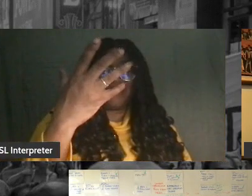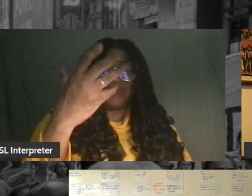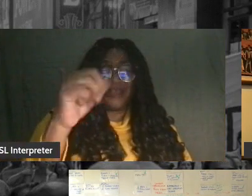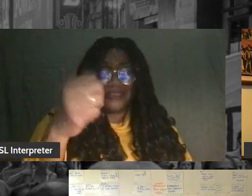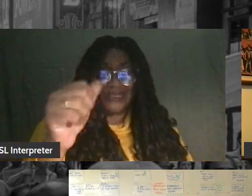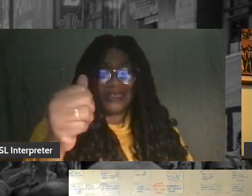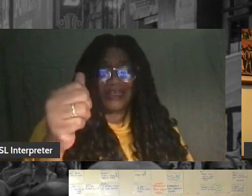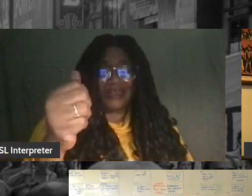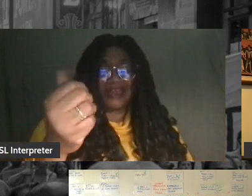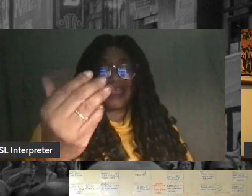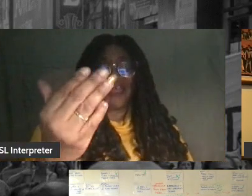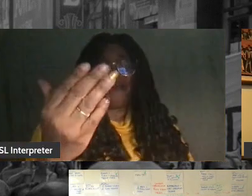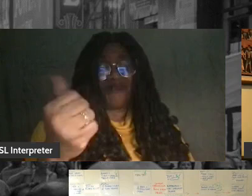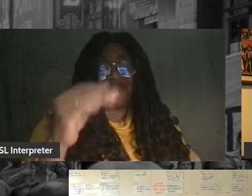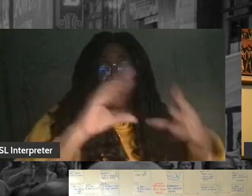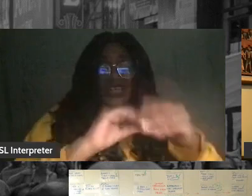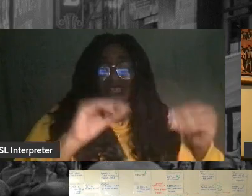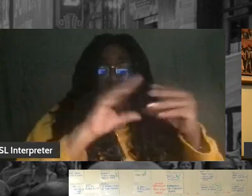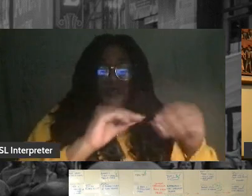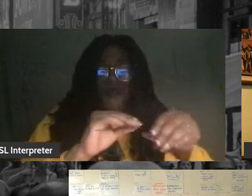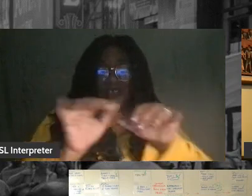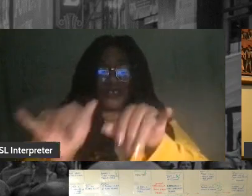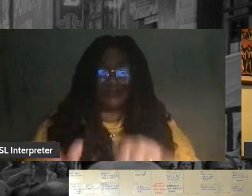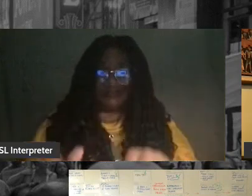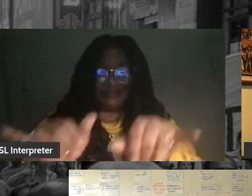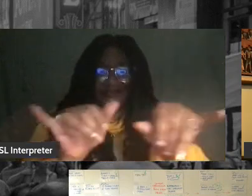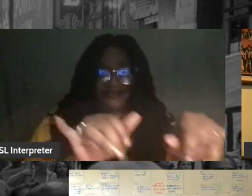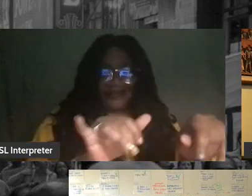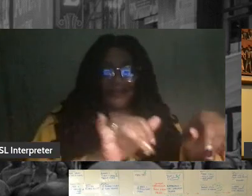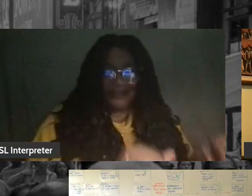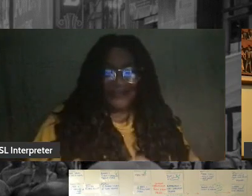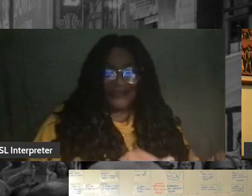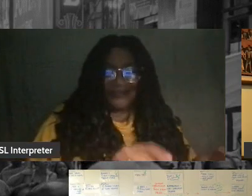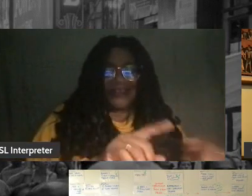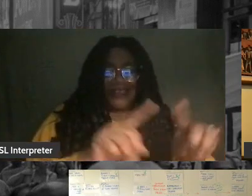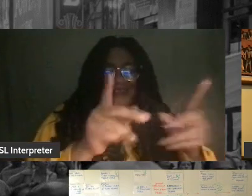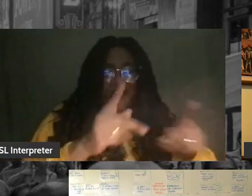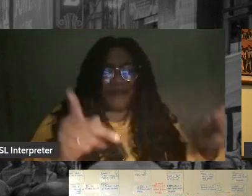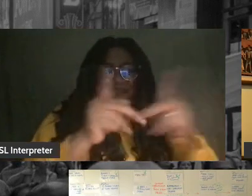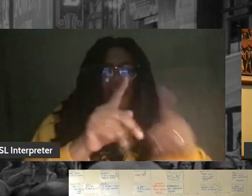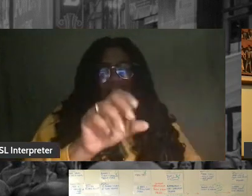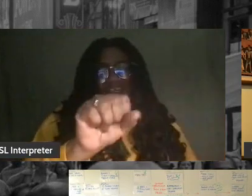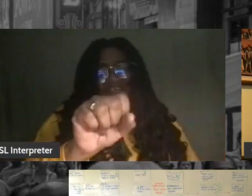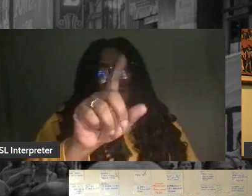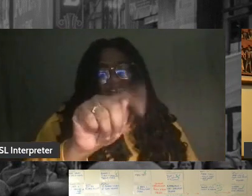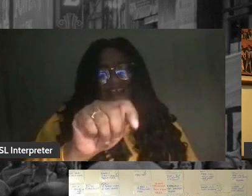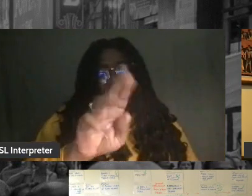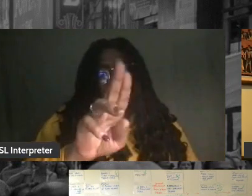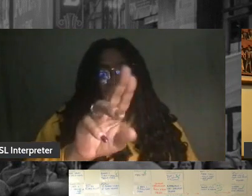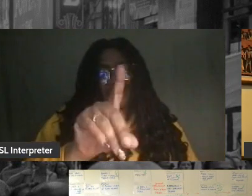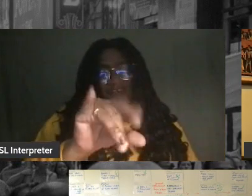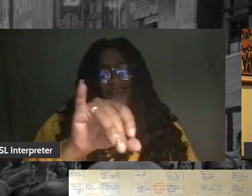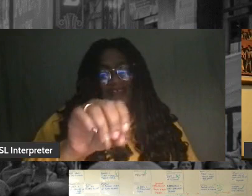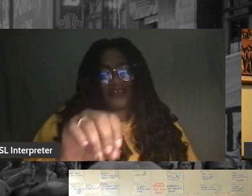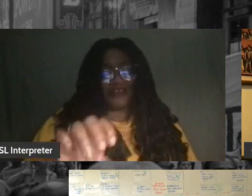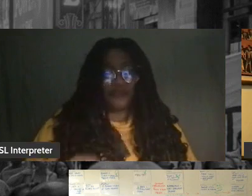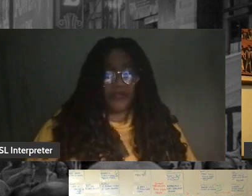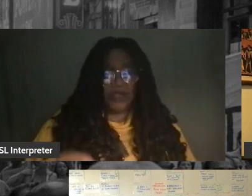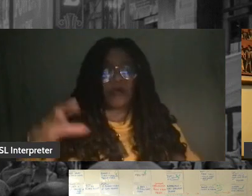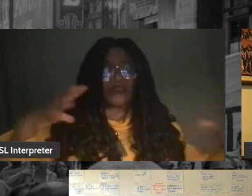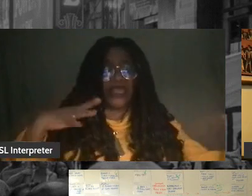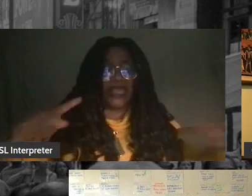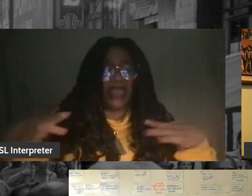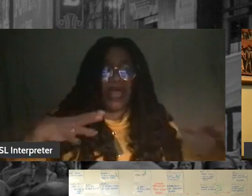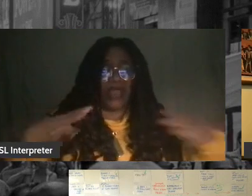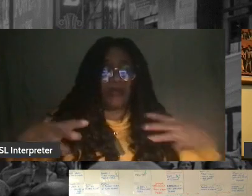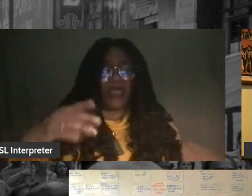like it floating around, you know, studios in Hollywood. So that's the only way you can really protect what you